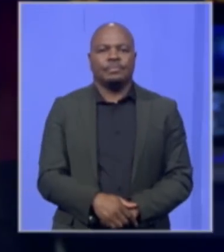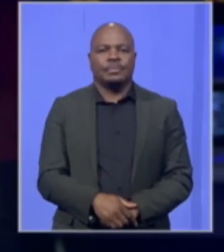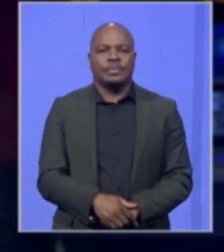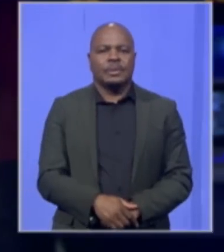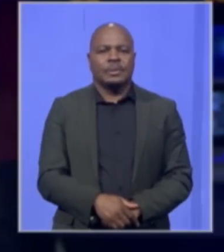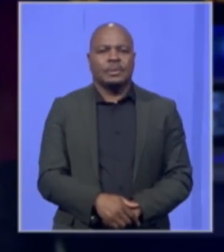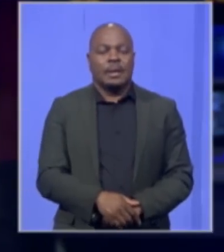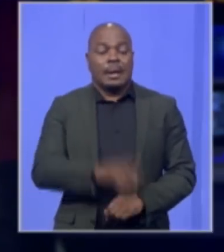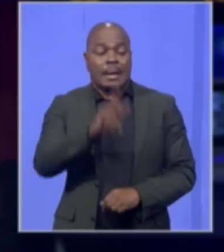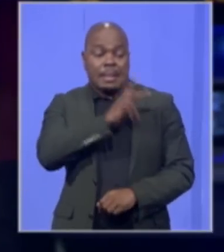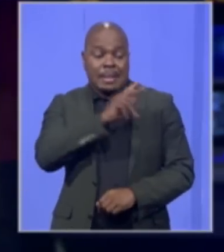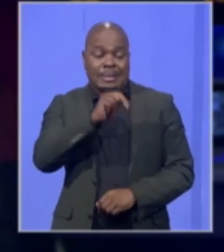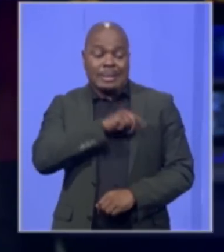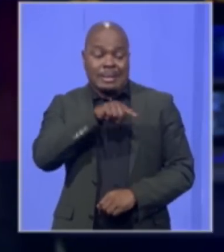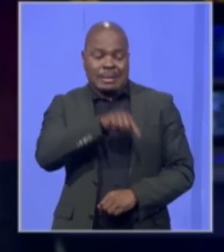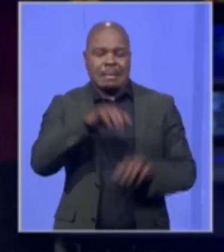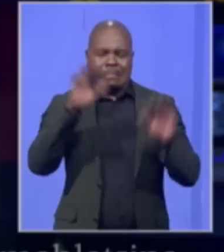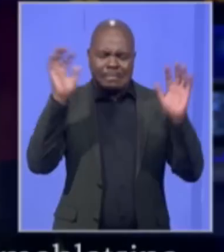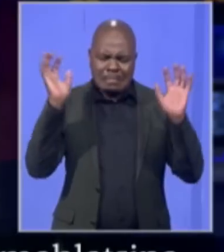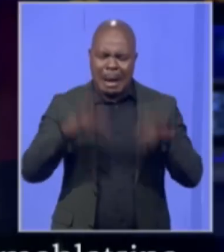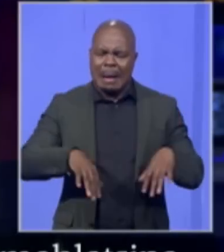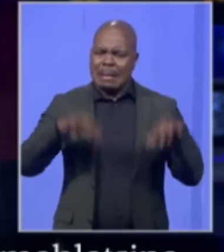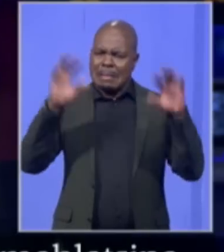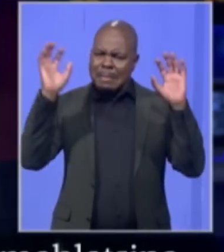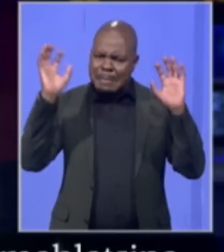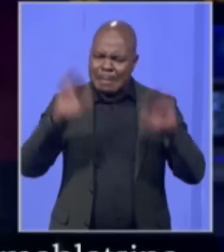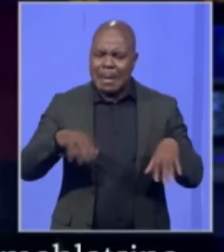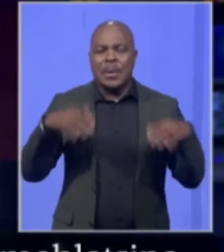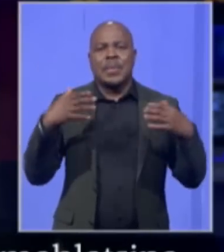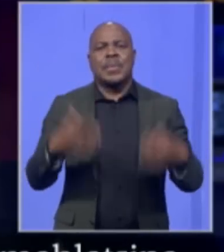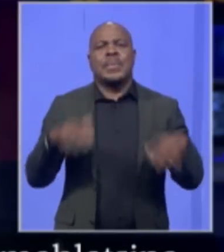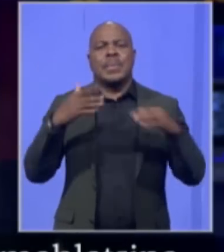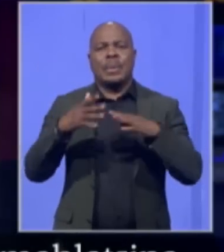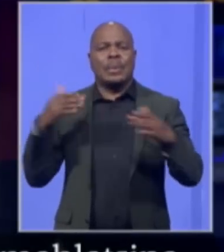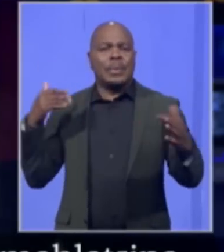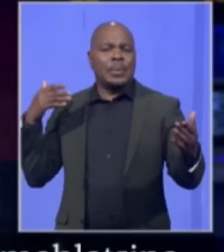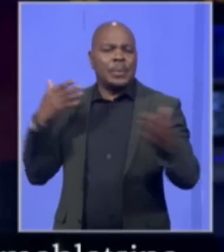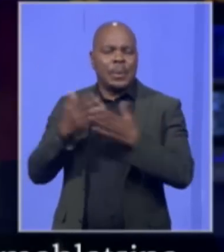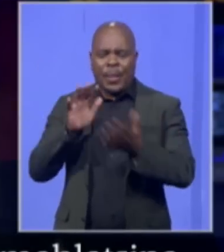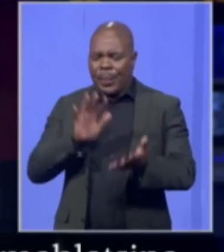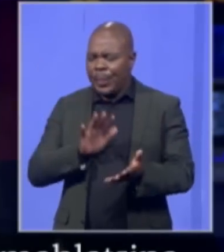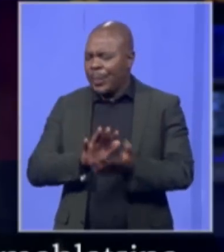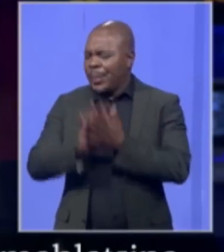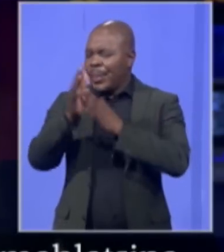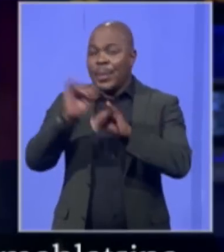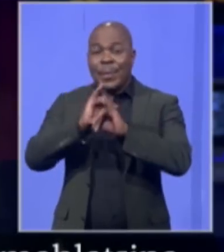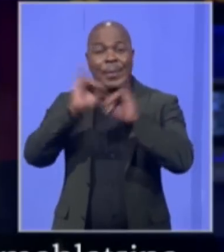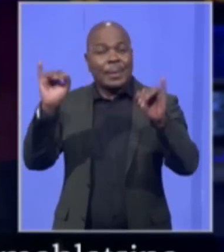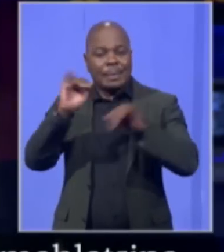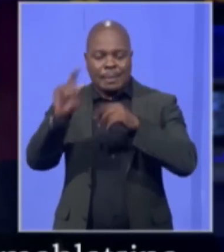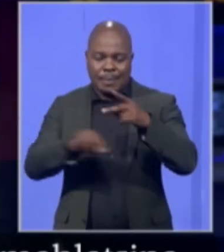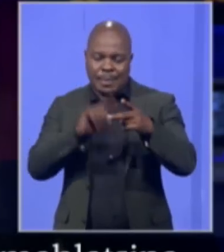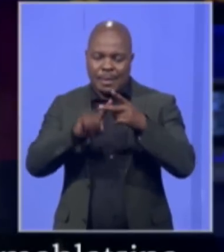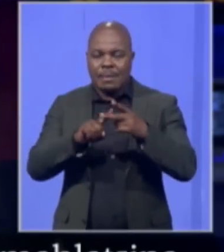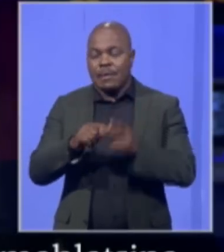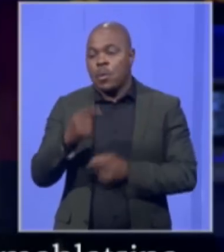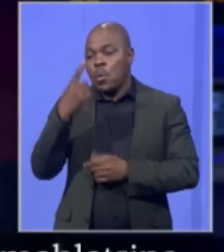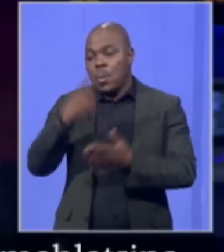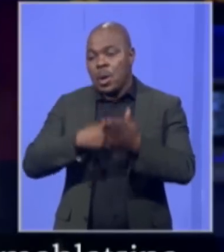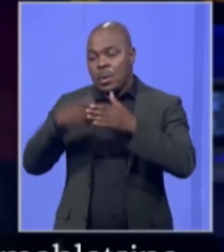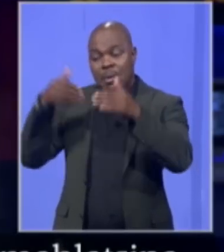Dipula tse neleng ka dikgohola dikarolong tse ngata tsa KwaZulu-Natal di bakile tshenyo e kgolo moo ho hlokaetseng batho